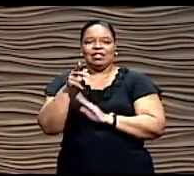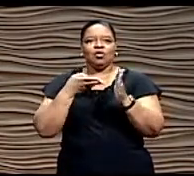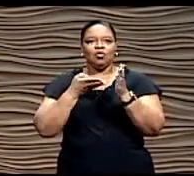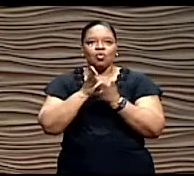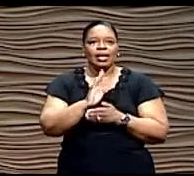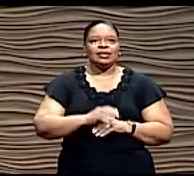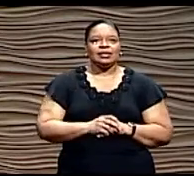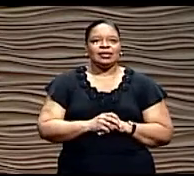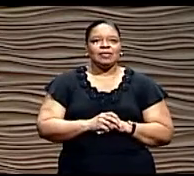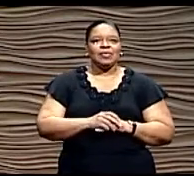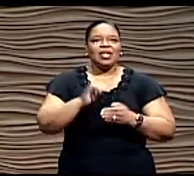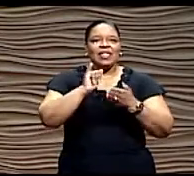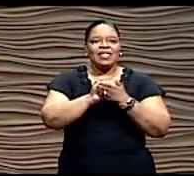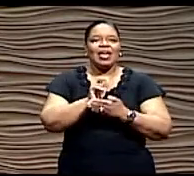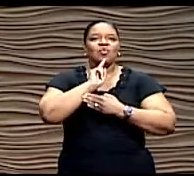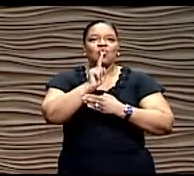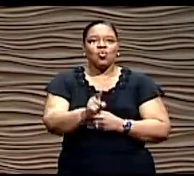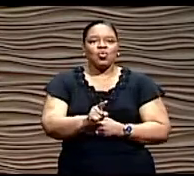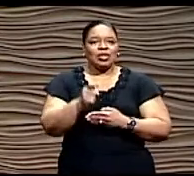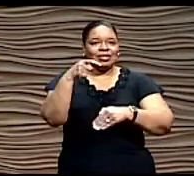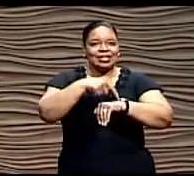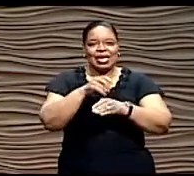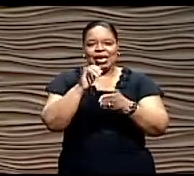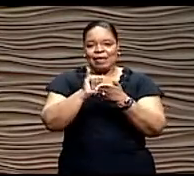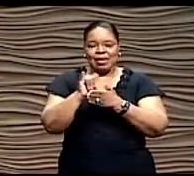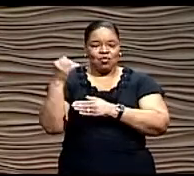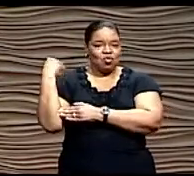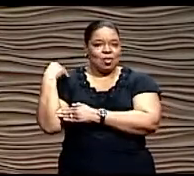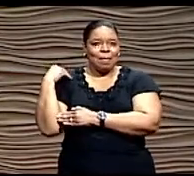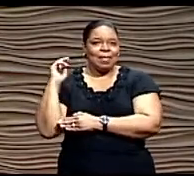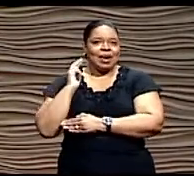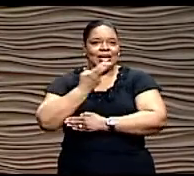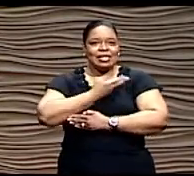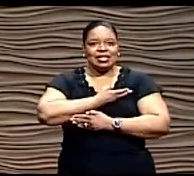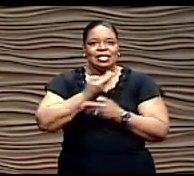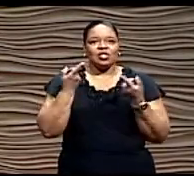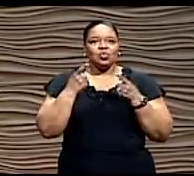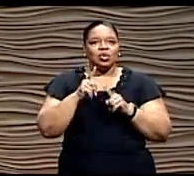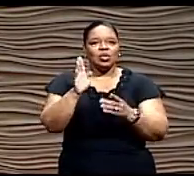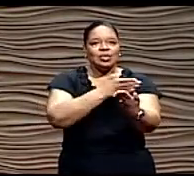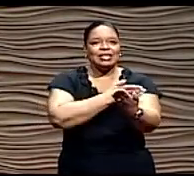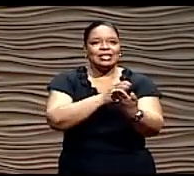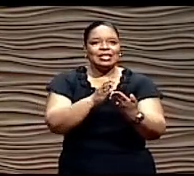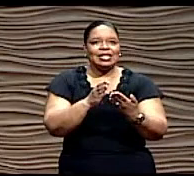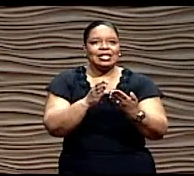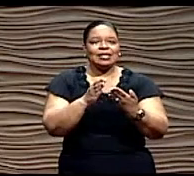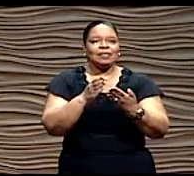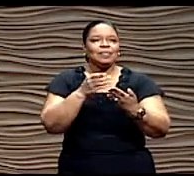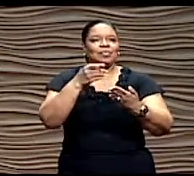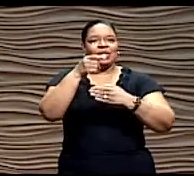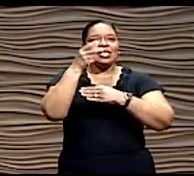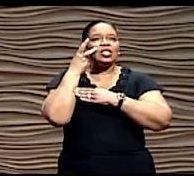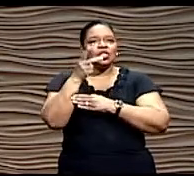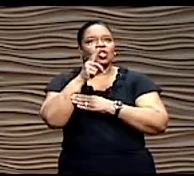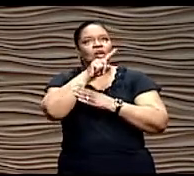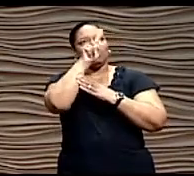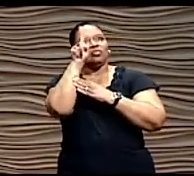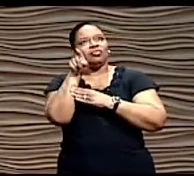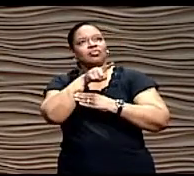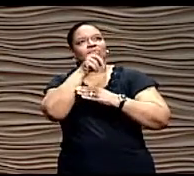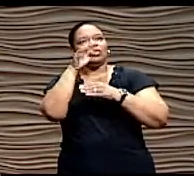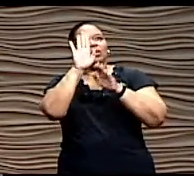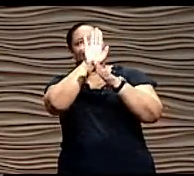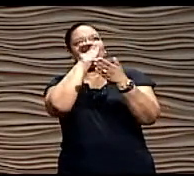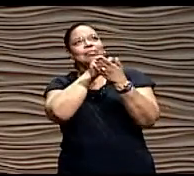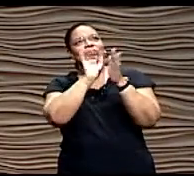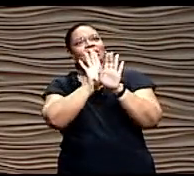to this very moment, it reminds us when we sing it, Ezekiel saw a wheel way up in the